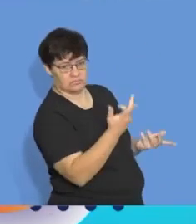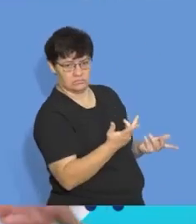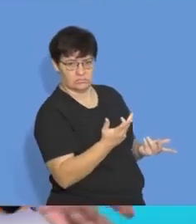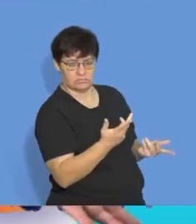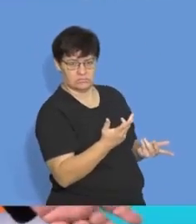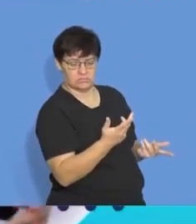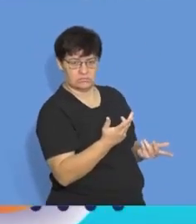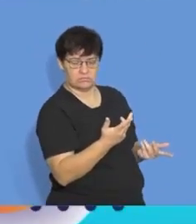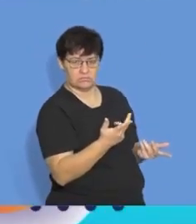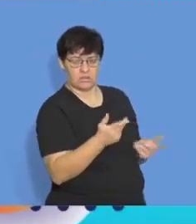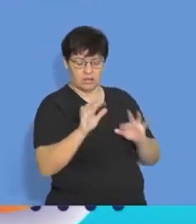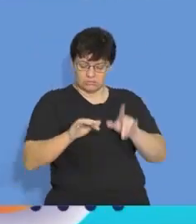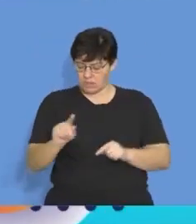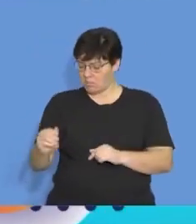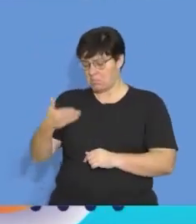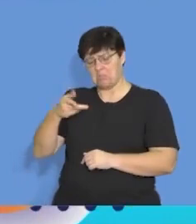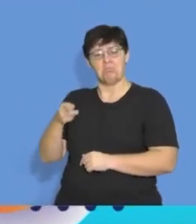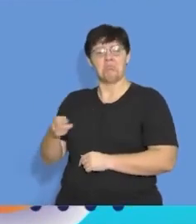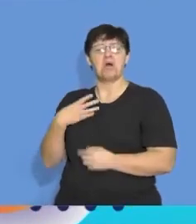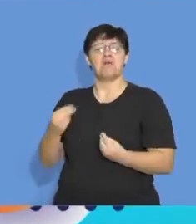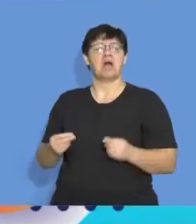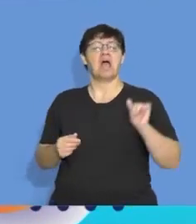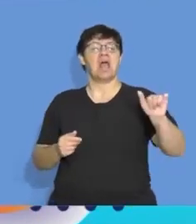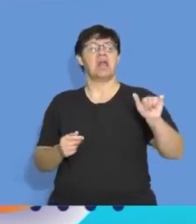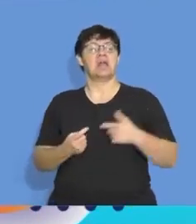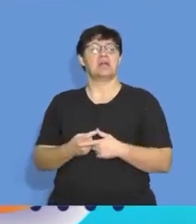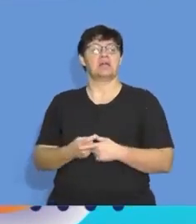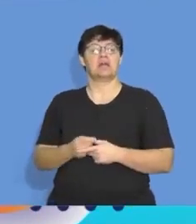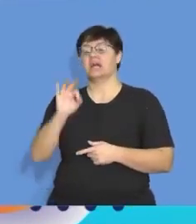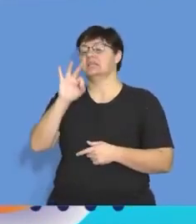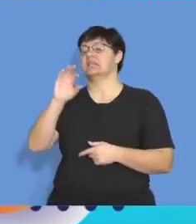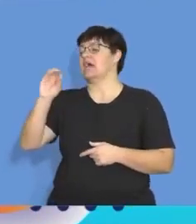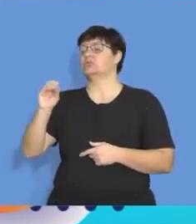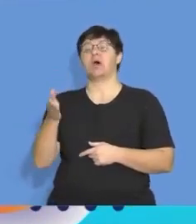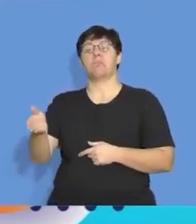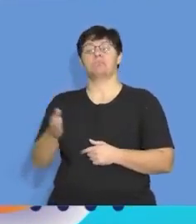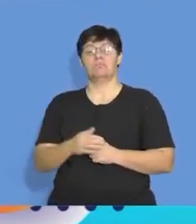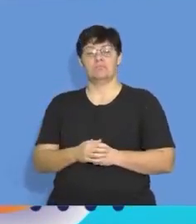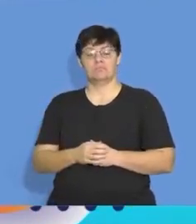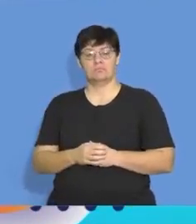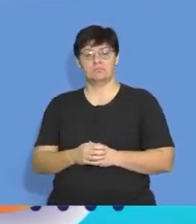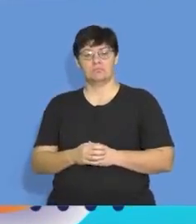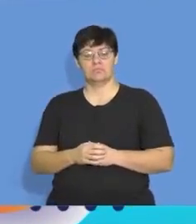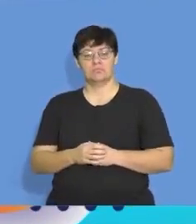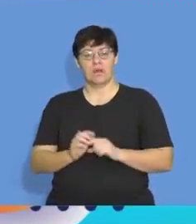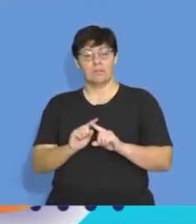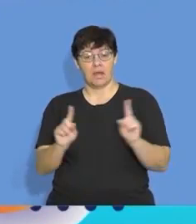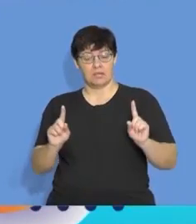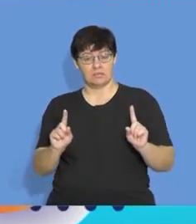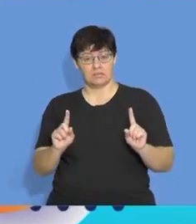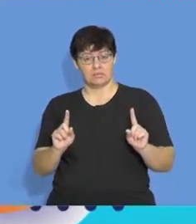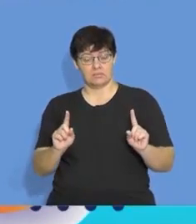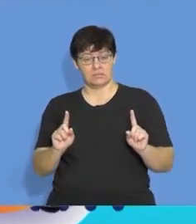it's all in good. You click onto the system and it says item A, 300 units on hand. However,